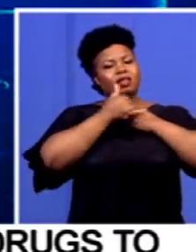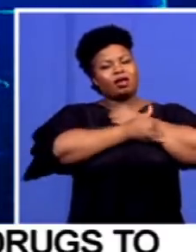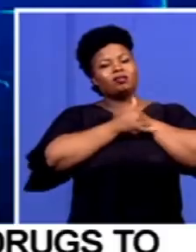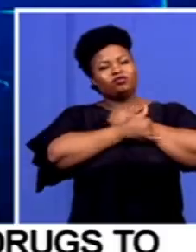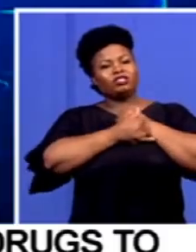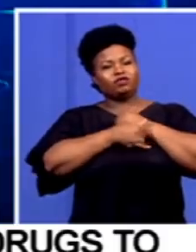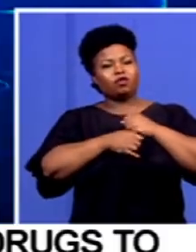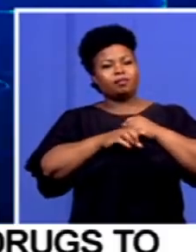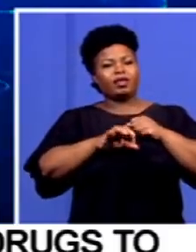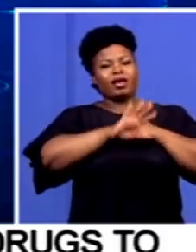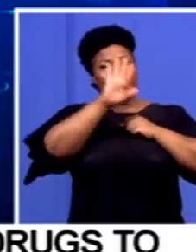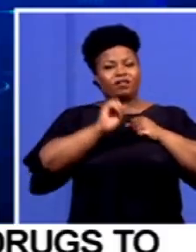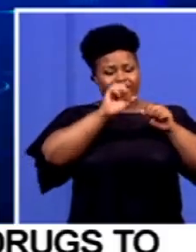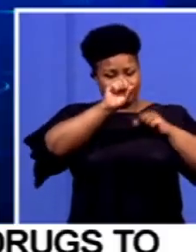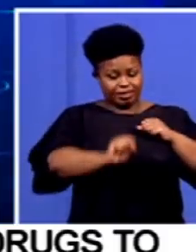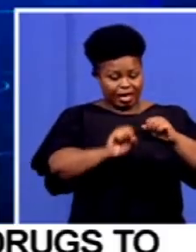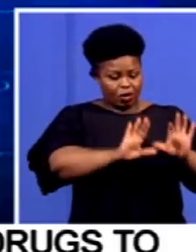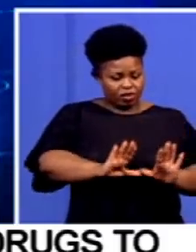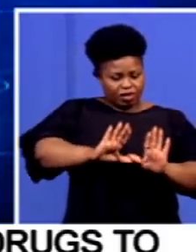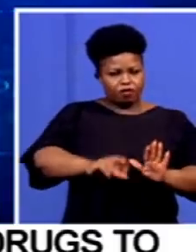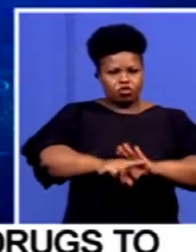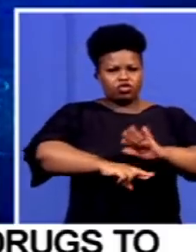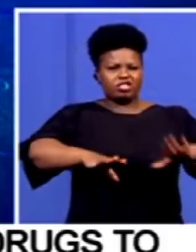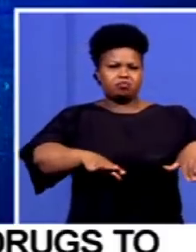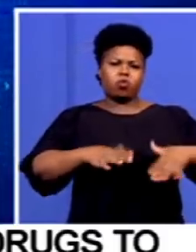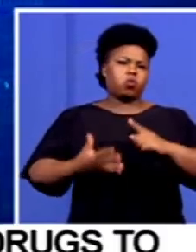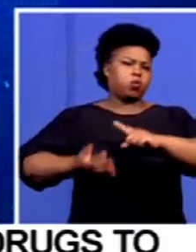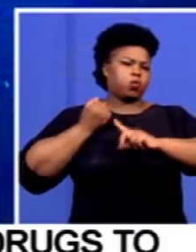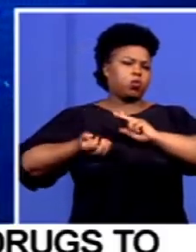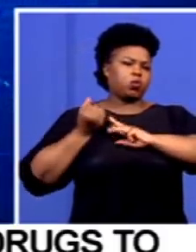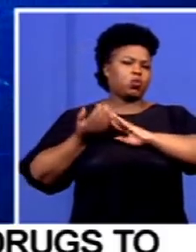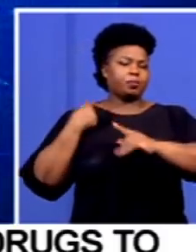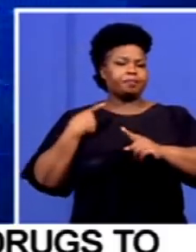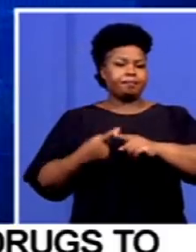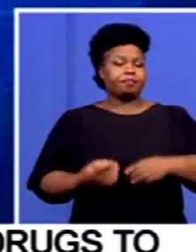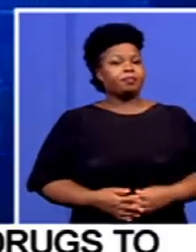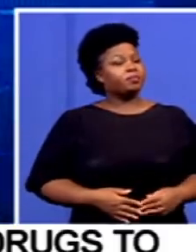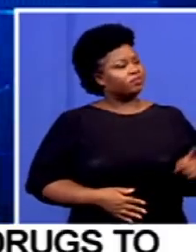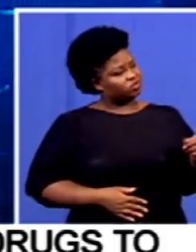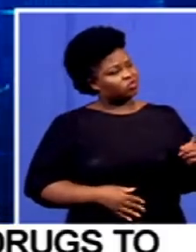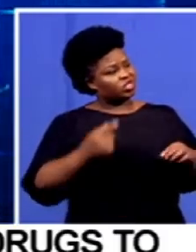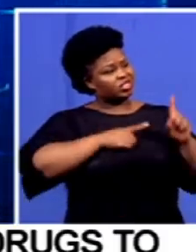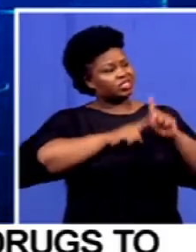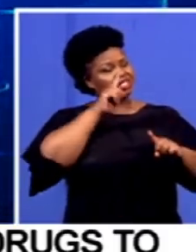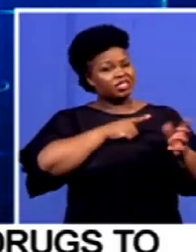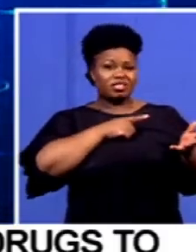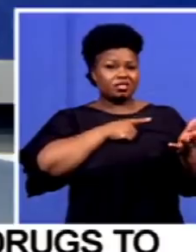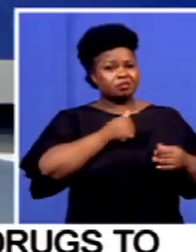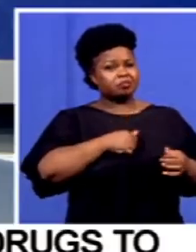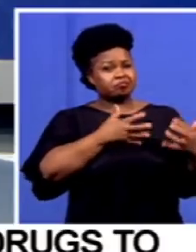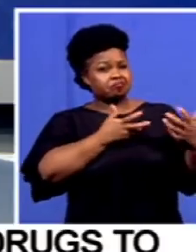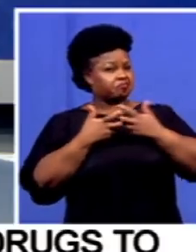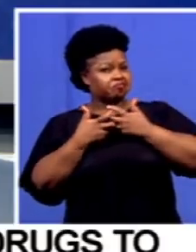SADC region, and we are achieving phenomenal successes as far as that is concerned. And do those successes